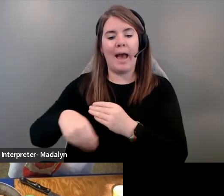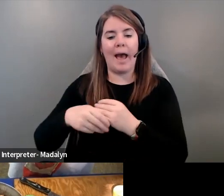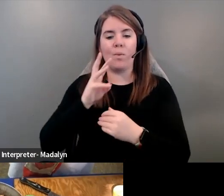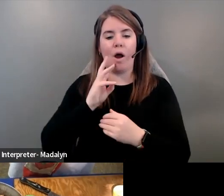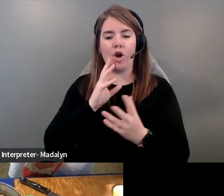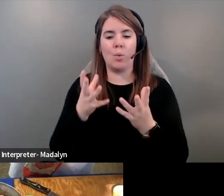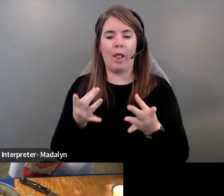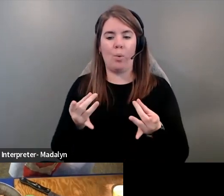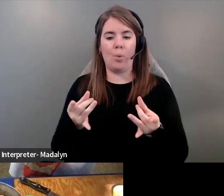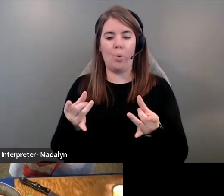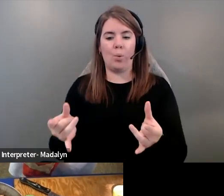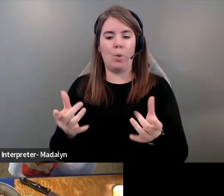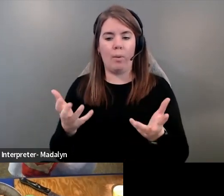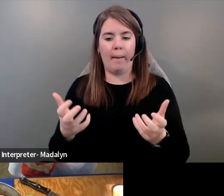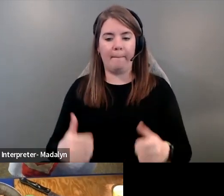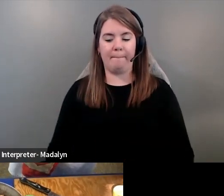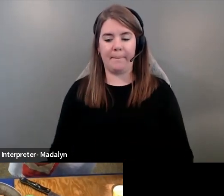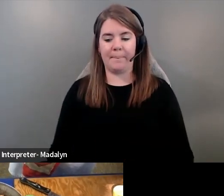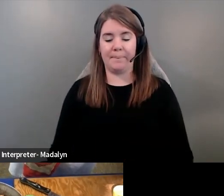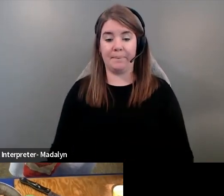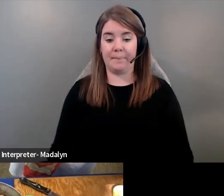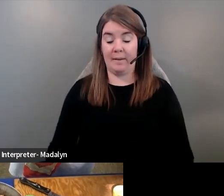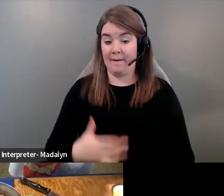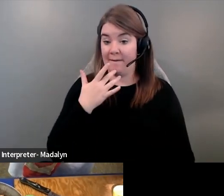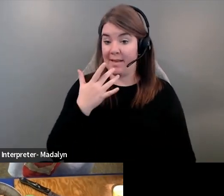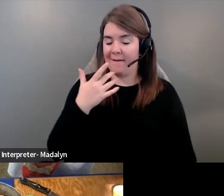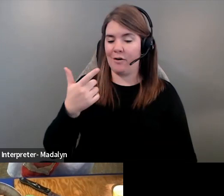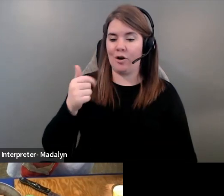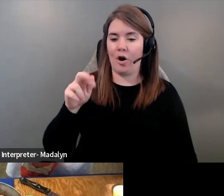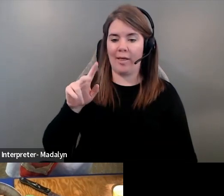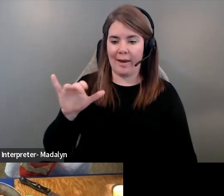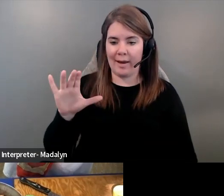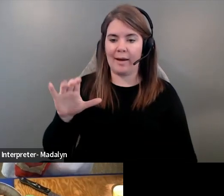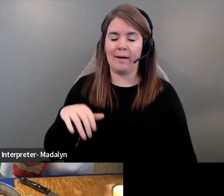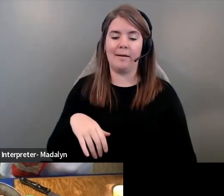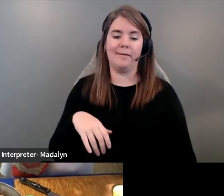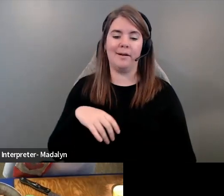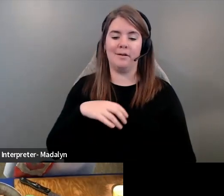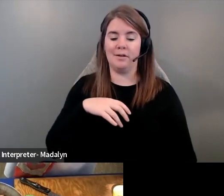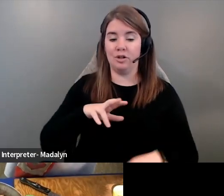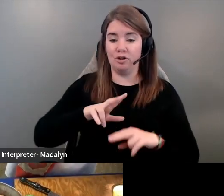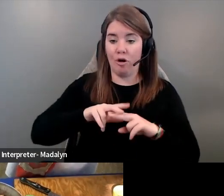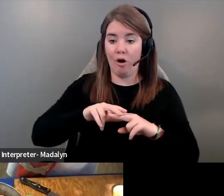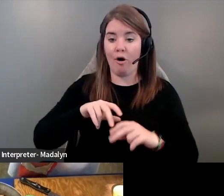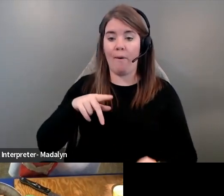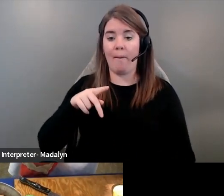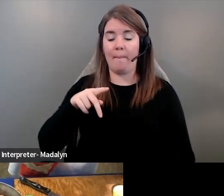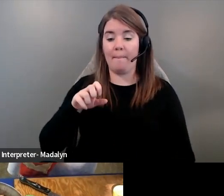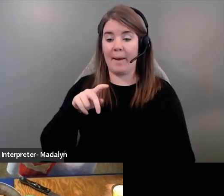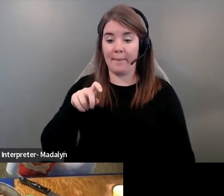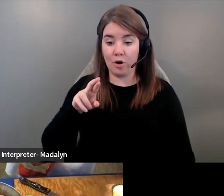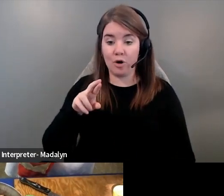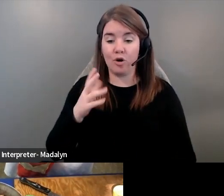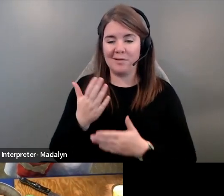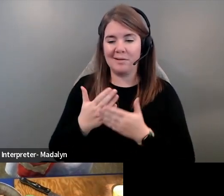but pretty good. You're going to flavor it with the garlic powder and some salt and pepper and some of your hot